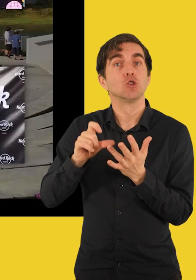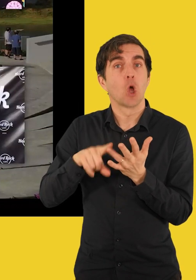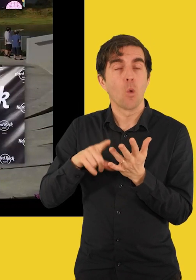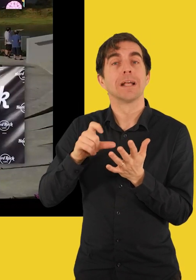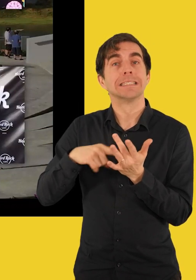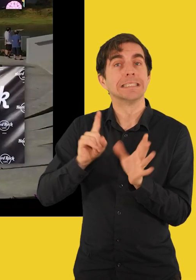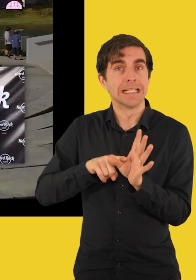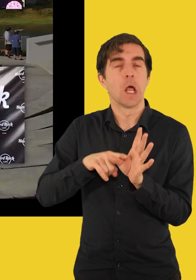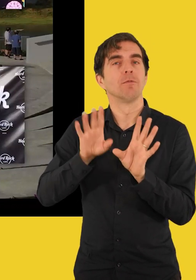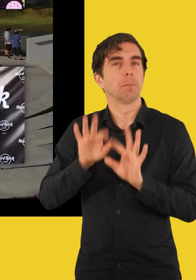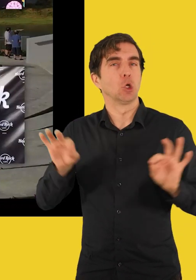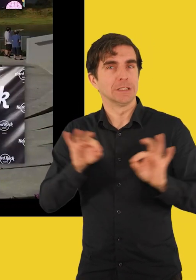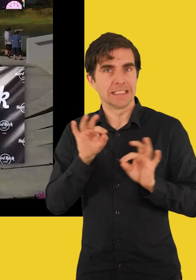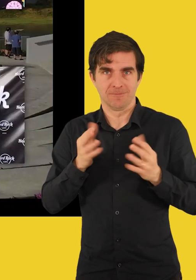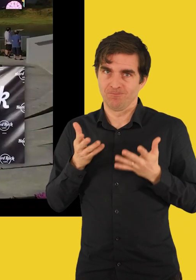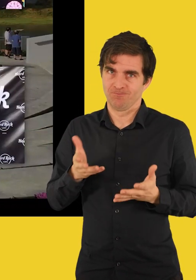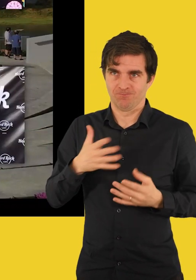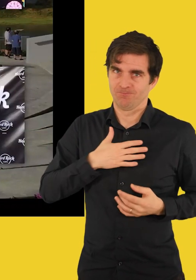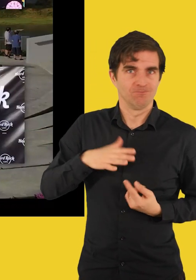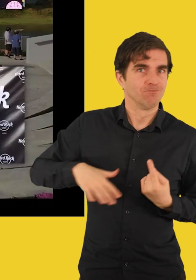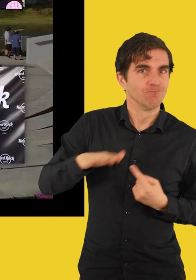a recognition of Ipoh as a UNESCO City of Music,